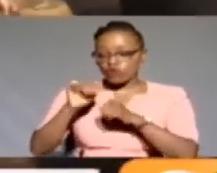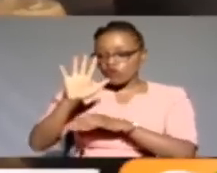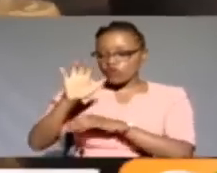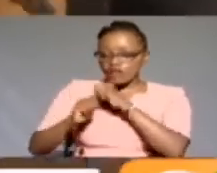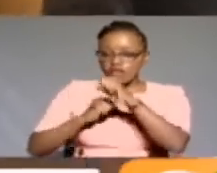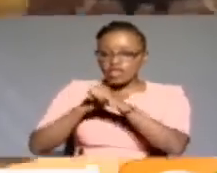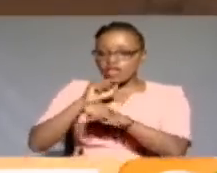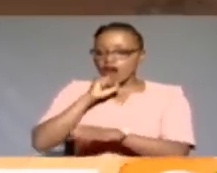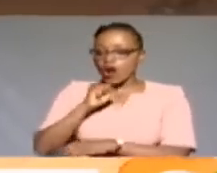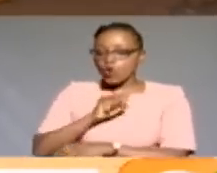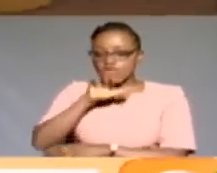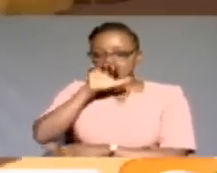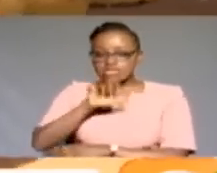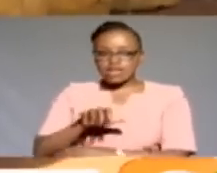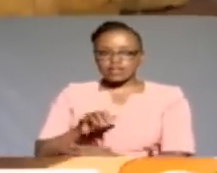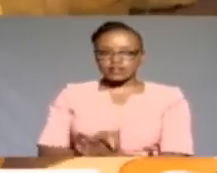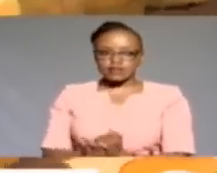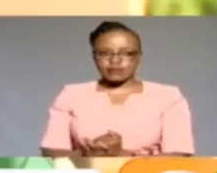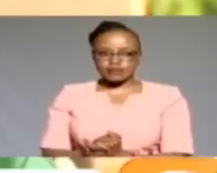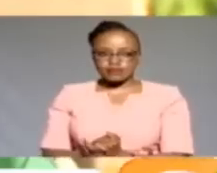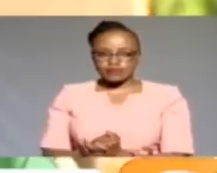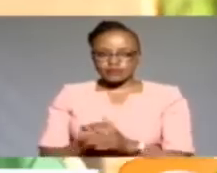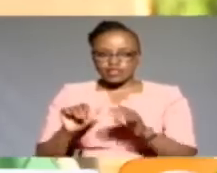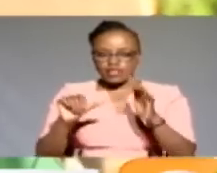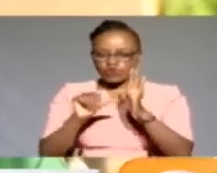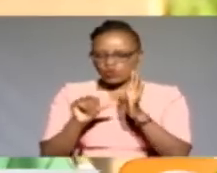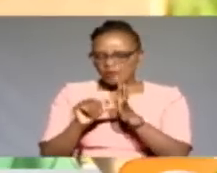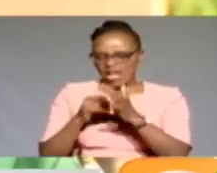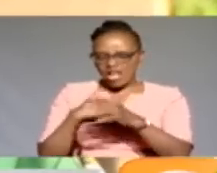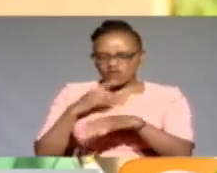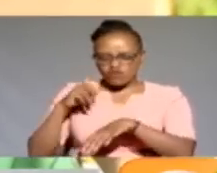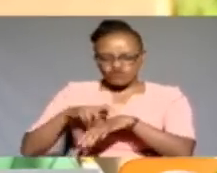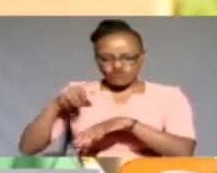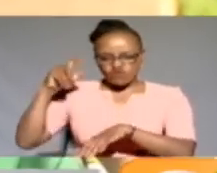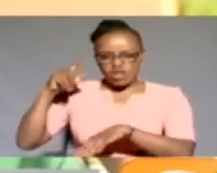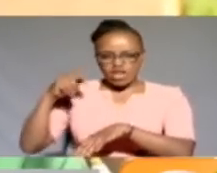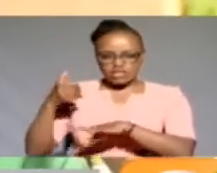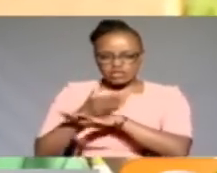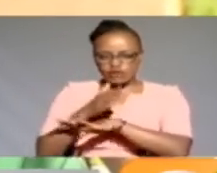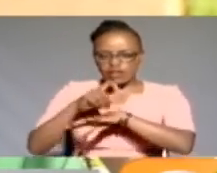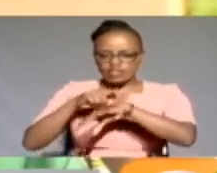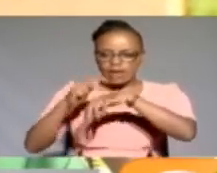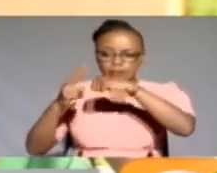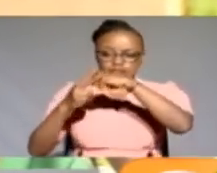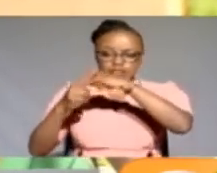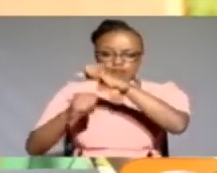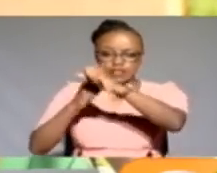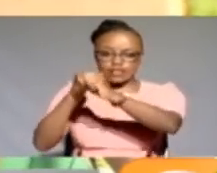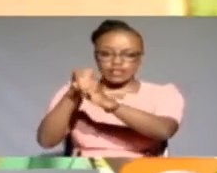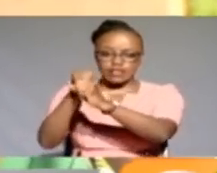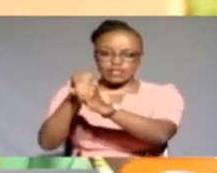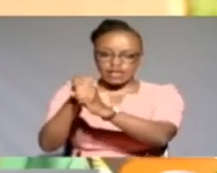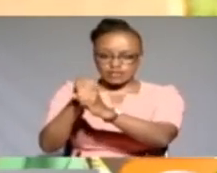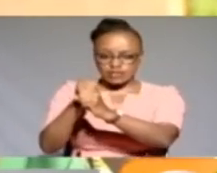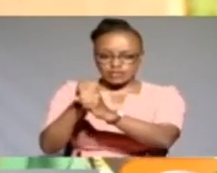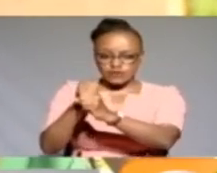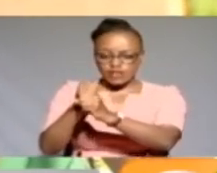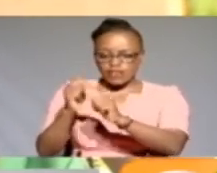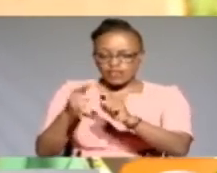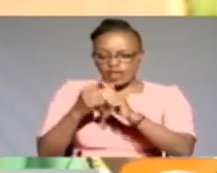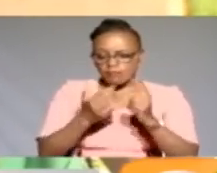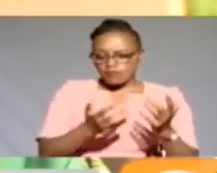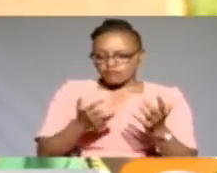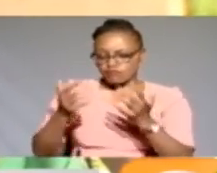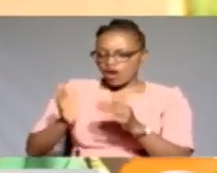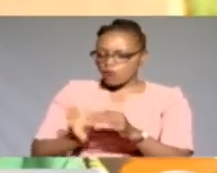5-year-old son. Nilipatwa na shida ya kuumwa na nyoka nikiwa na miaka 7 na nikapelekwa